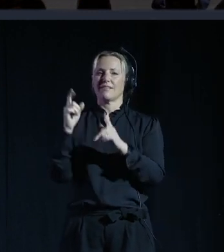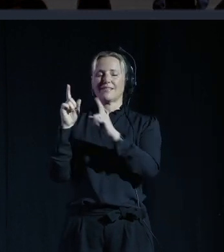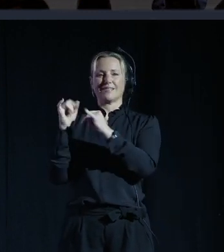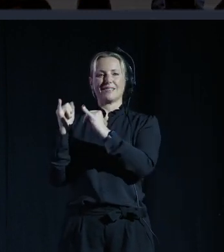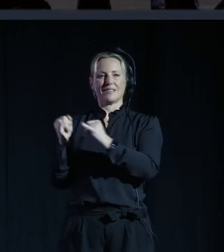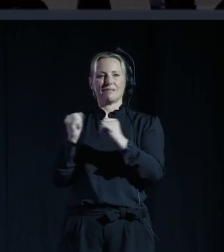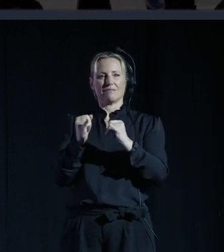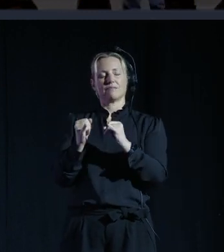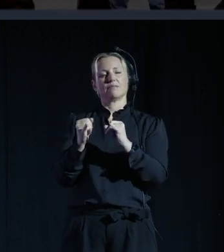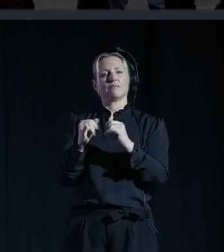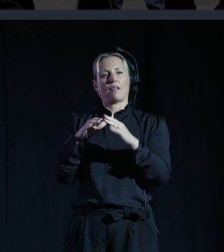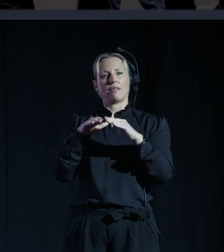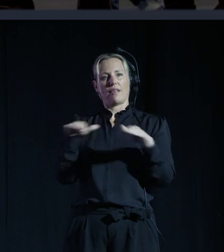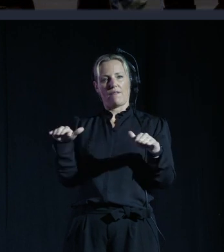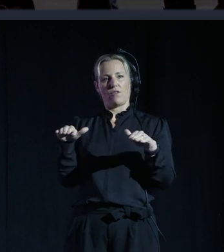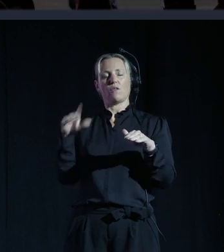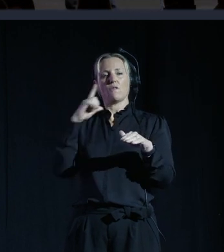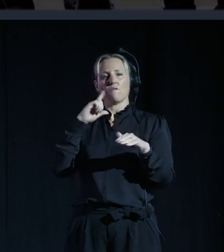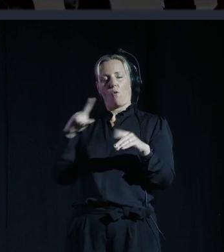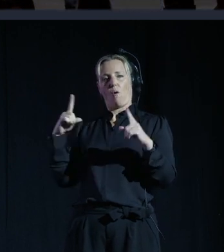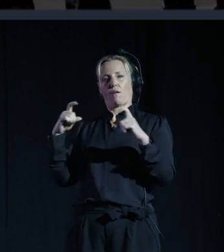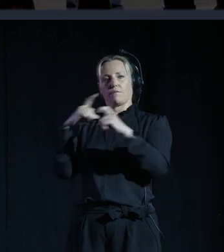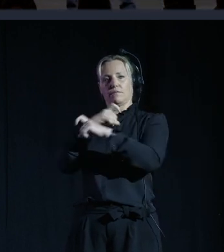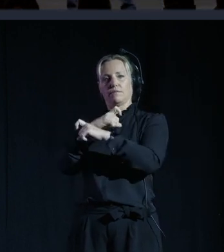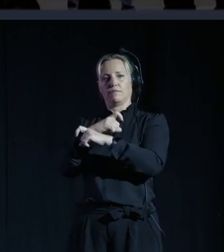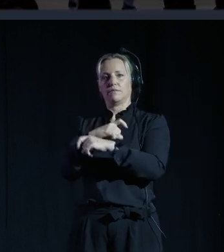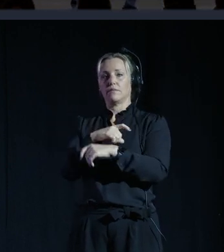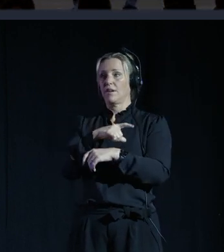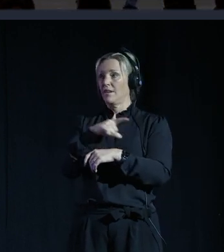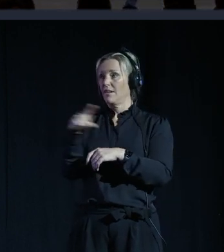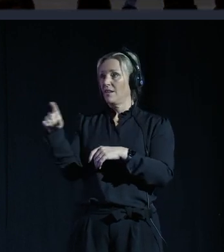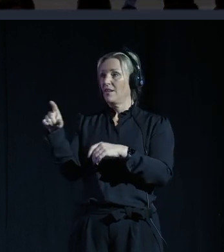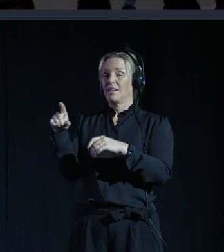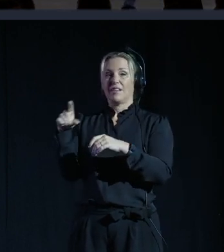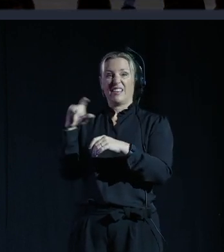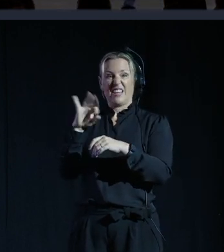of complexity. Now, developers, I know you're out there.